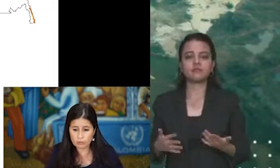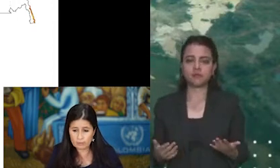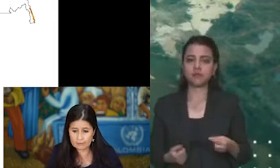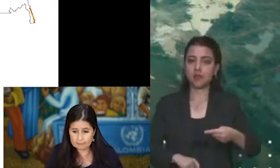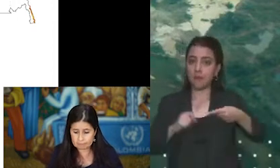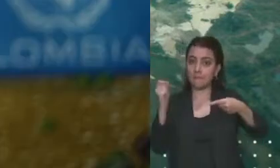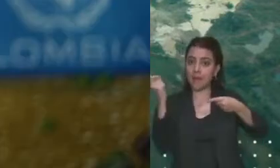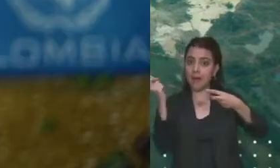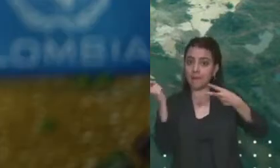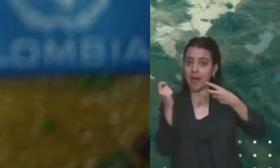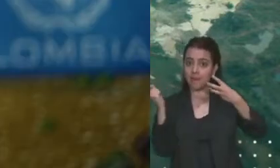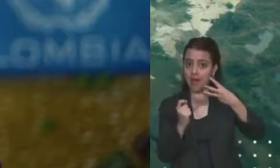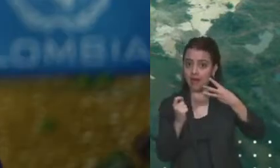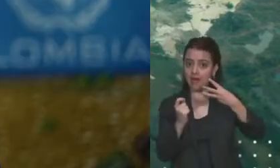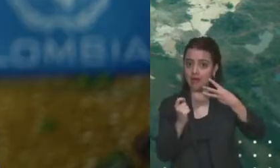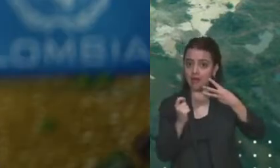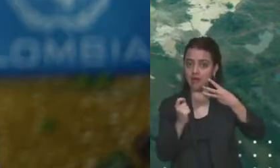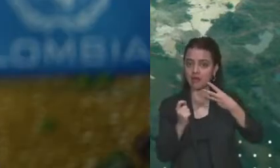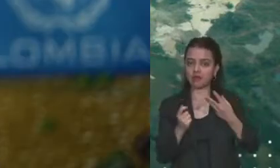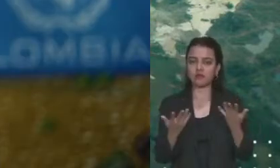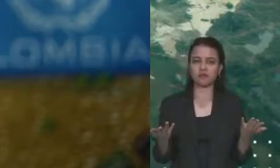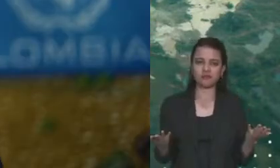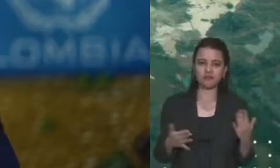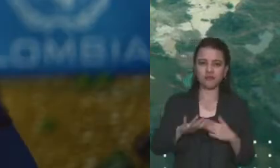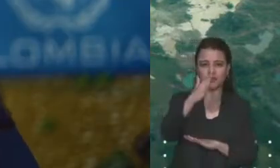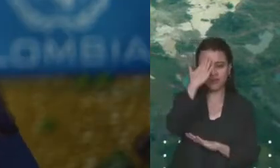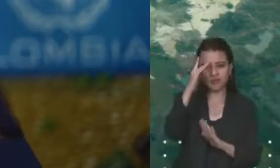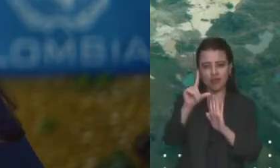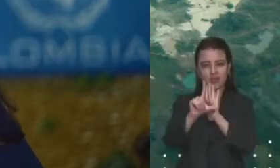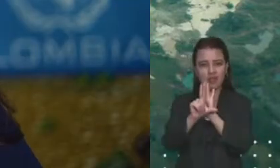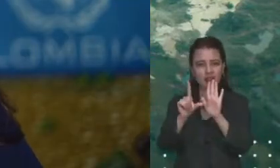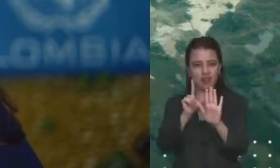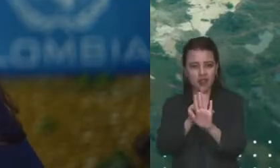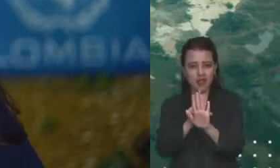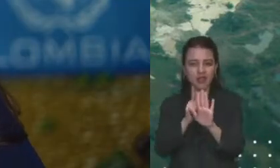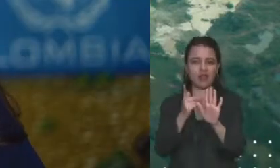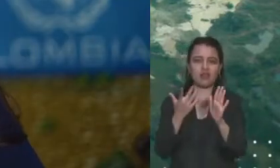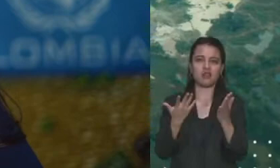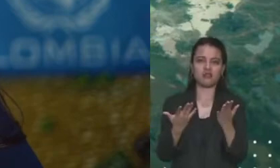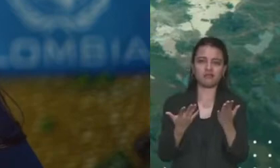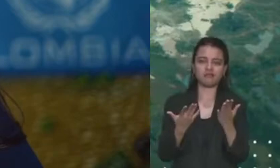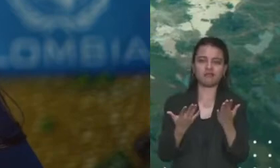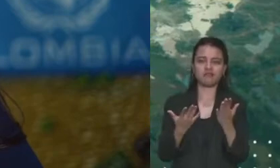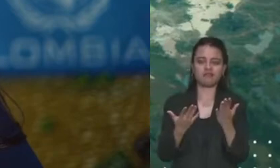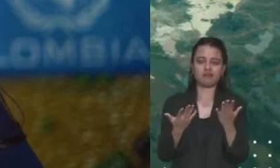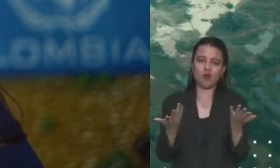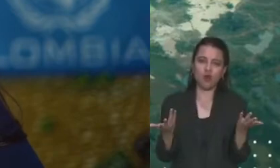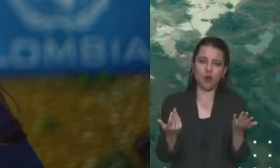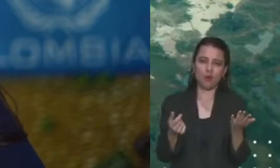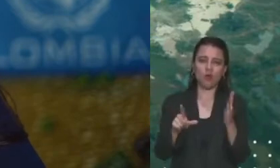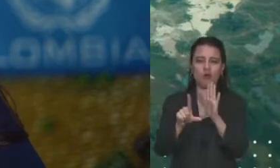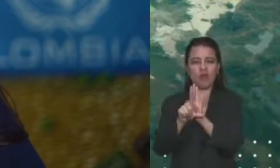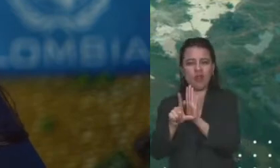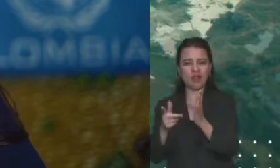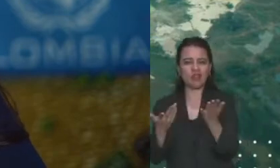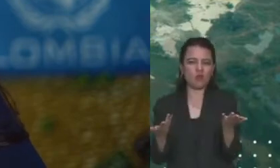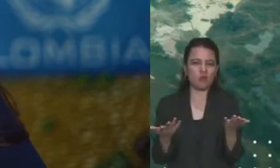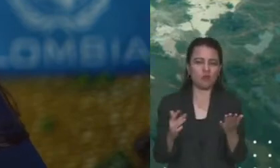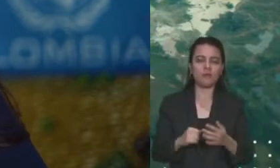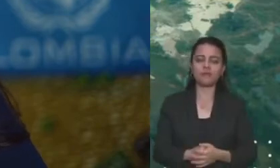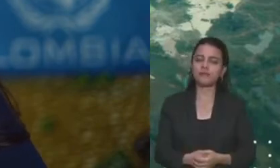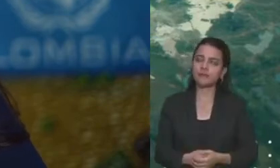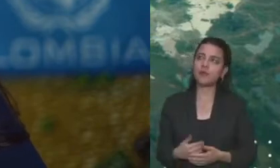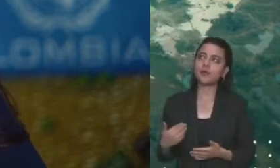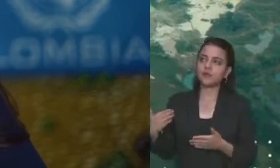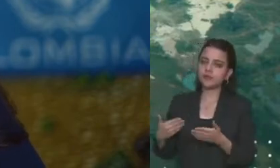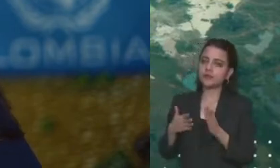mining. Now we're talking about the 3 detection pillars and certain laws or environmental restrictions, and above all, we have